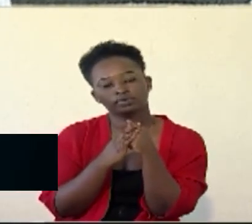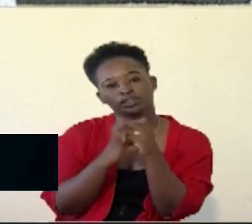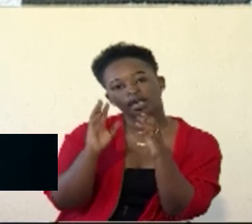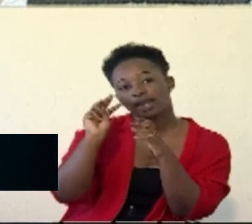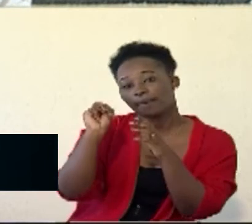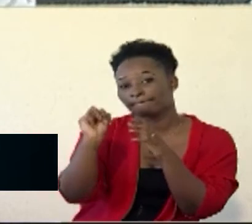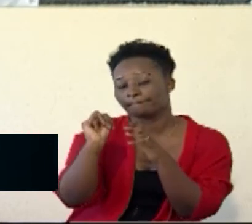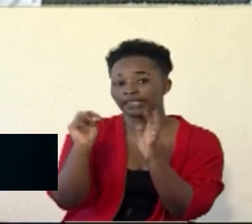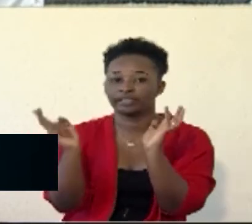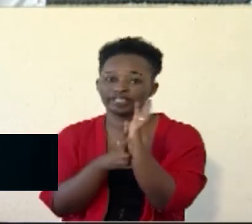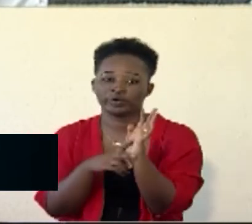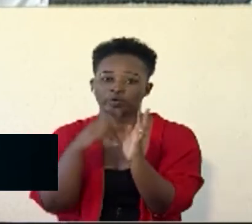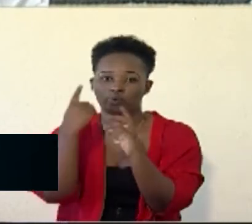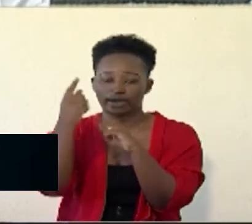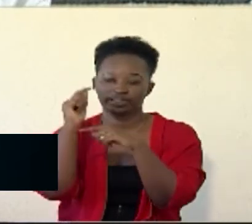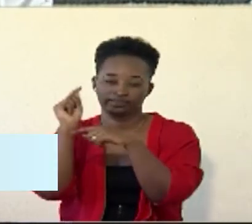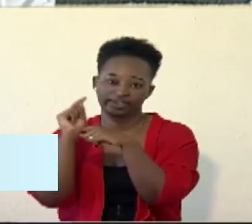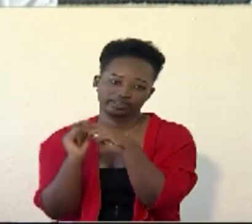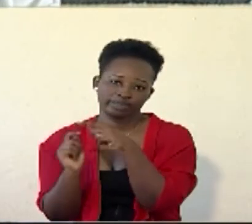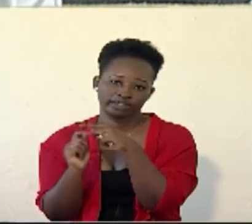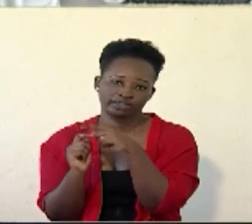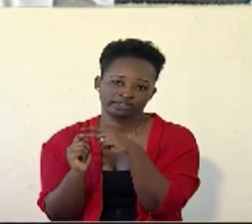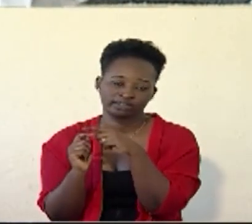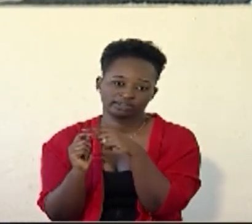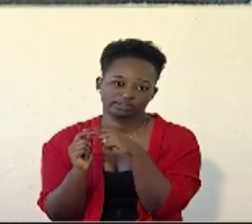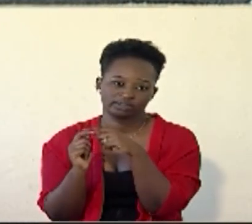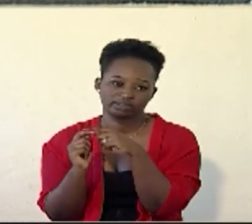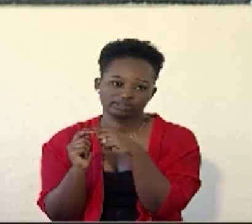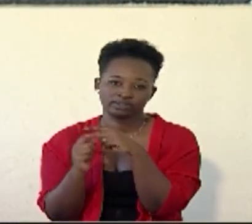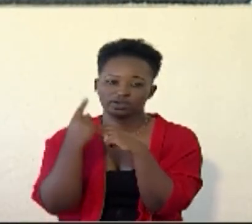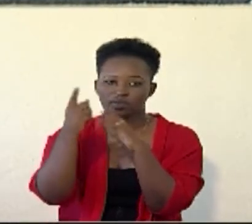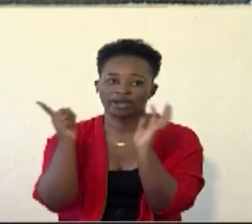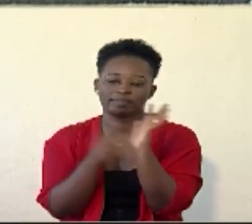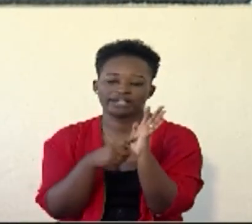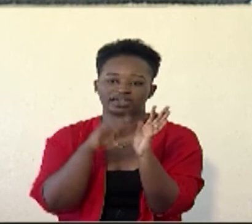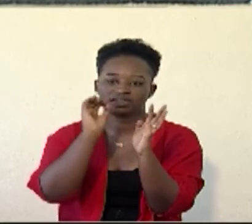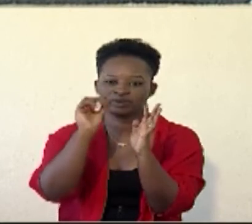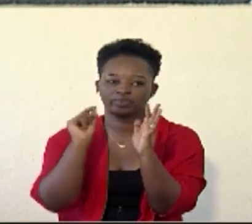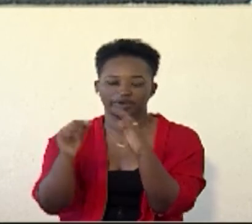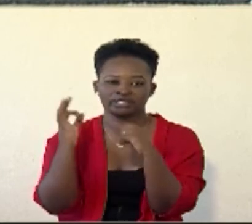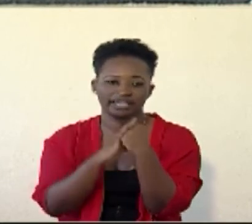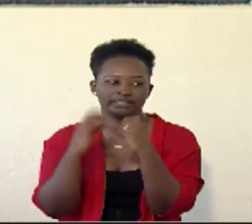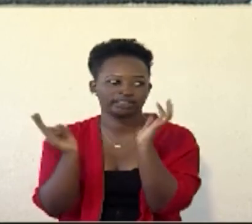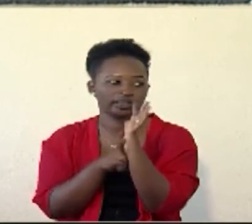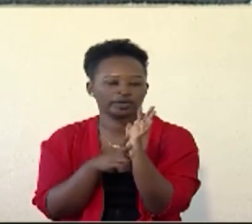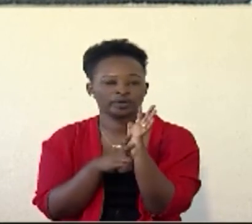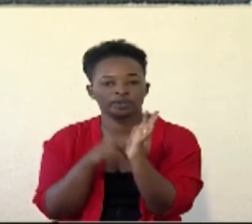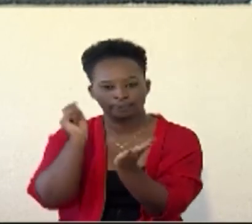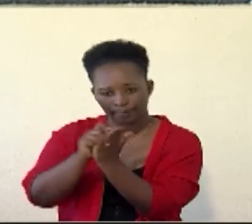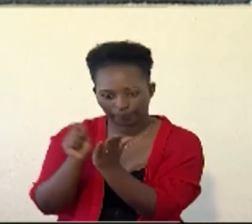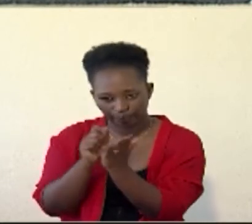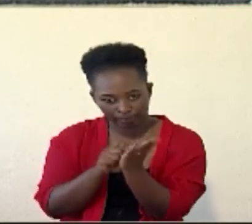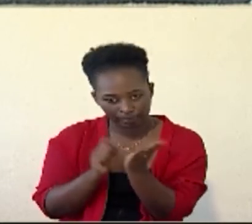Now, our multiplier is equal to, if you get 1 minus 0.8, join me to calculate